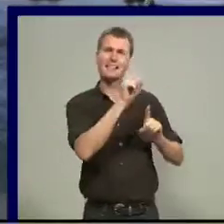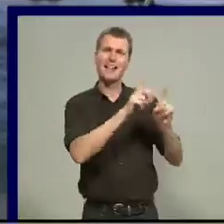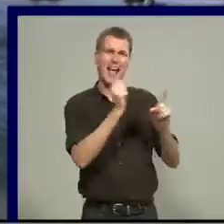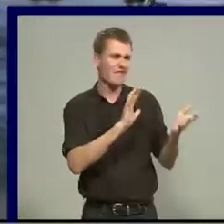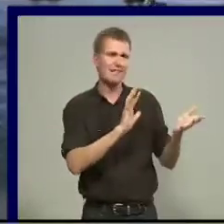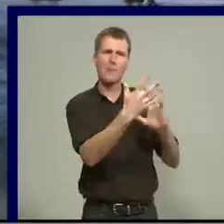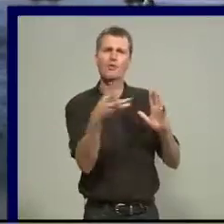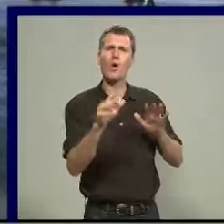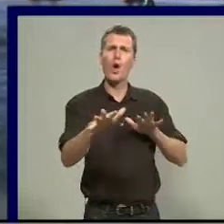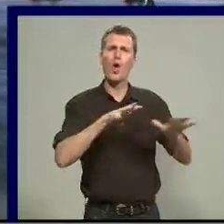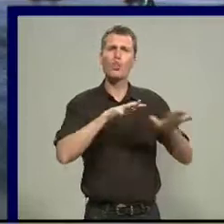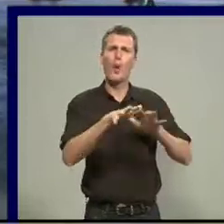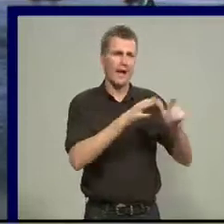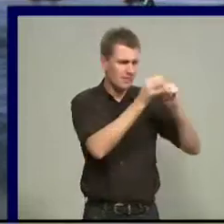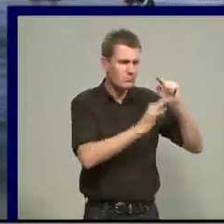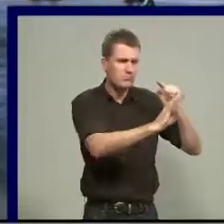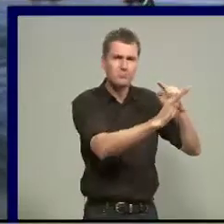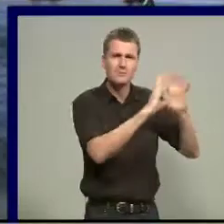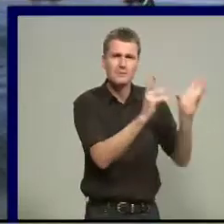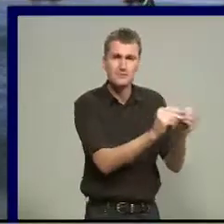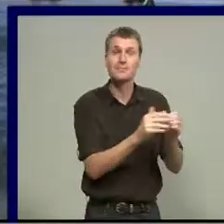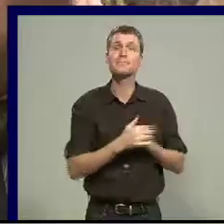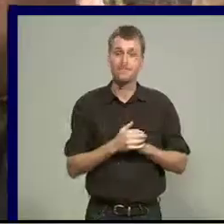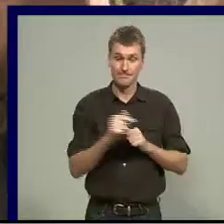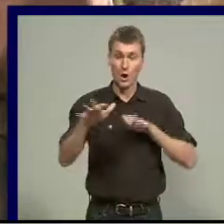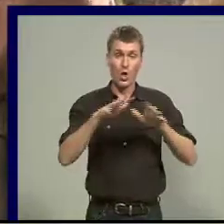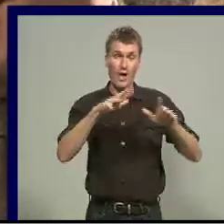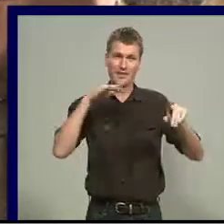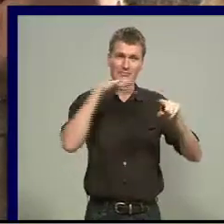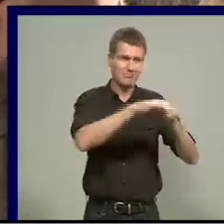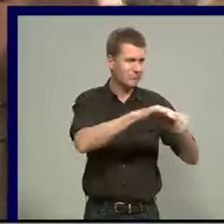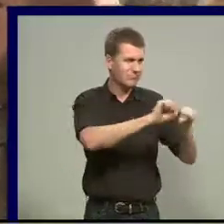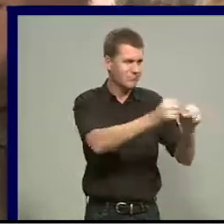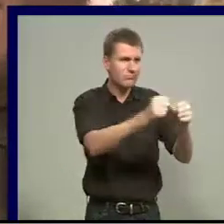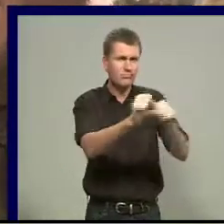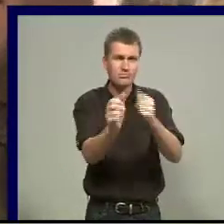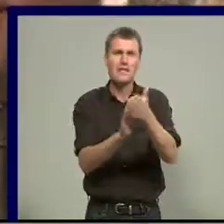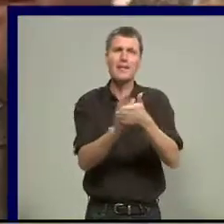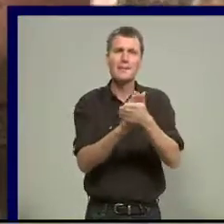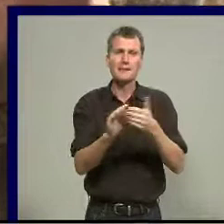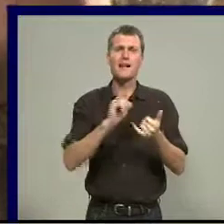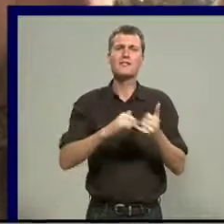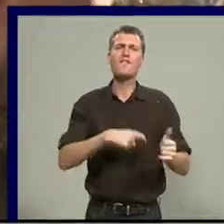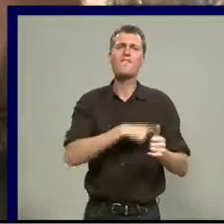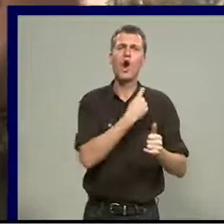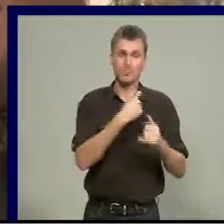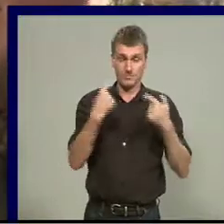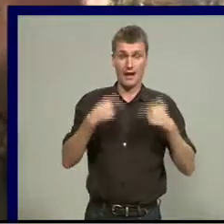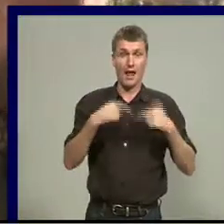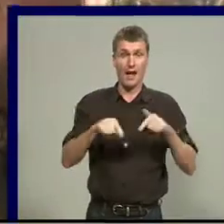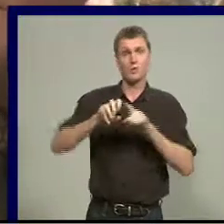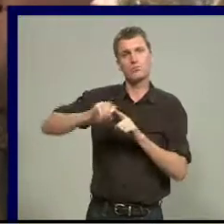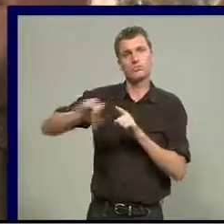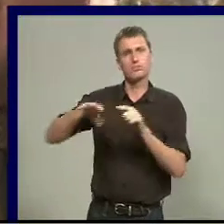network. And the impacts of the earthquakes have caused Silver Fern Farms to exercise the consent that they held into the river. None of us want that to